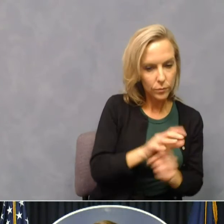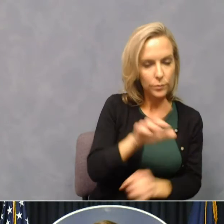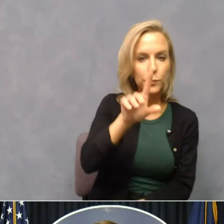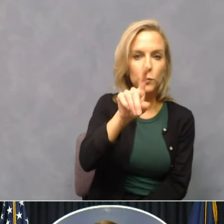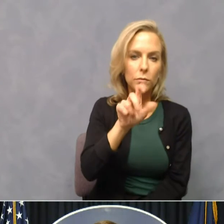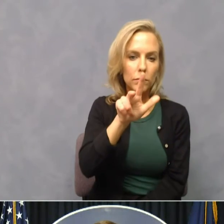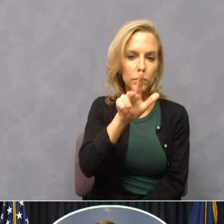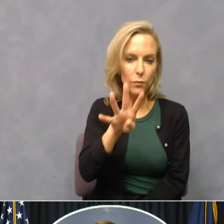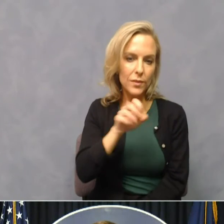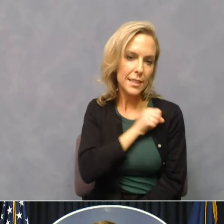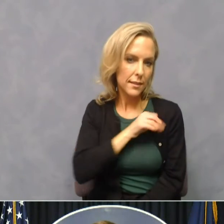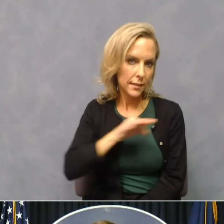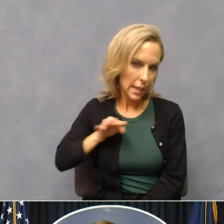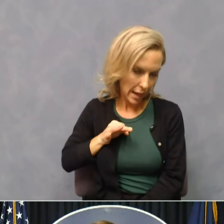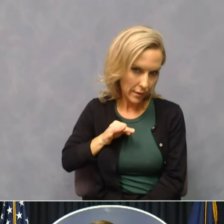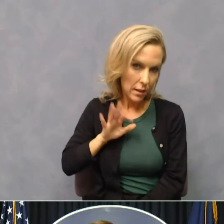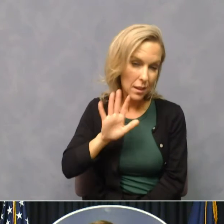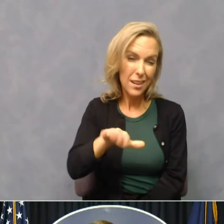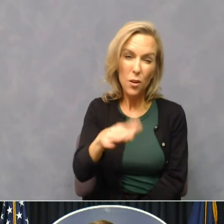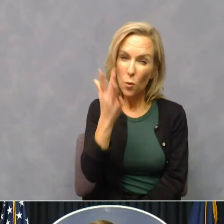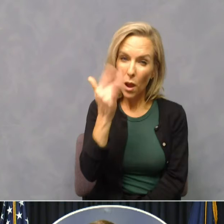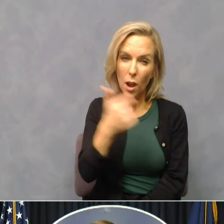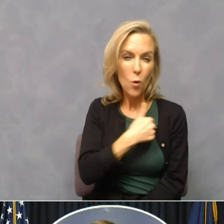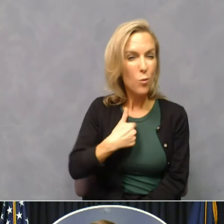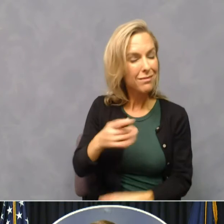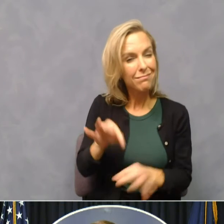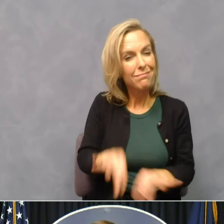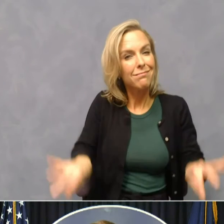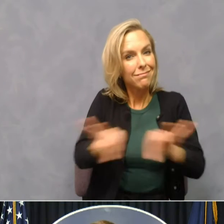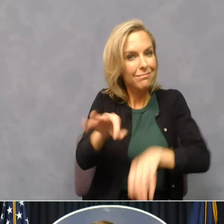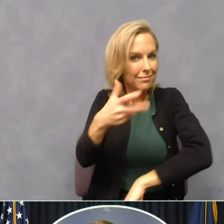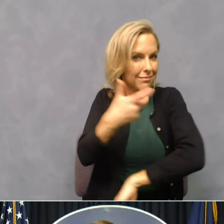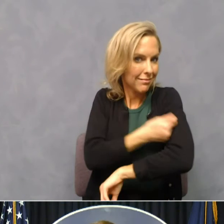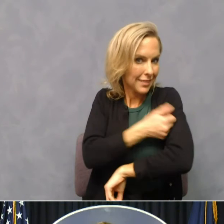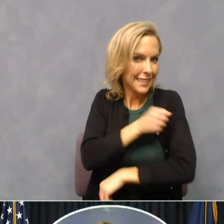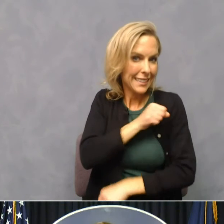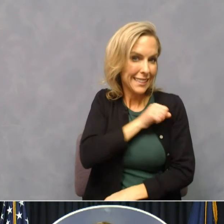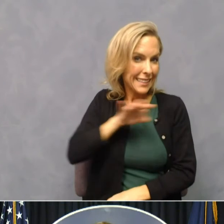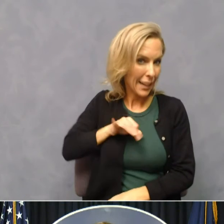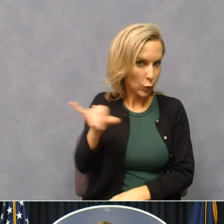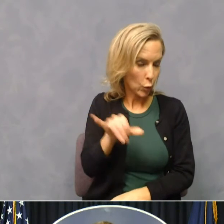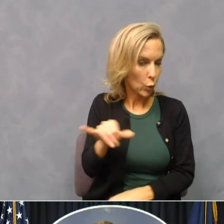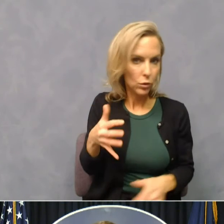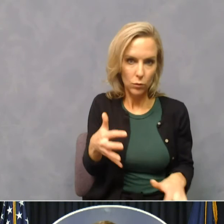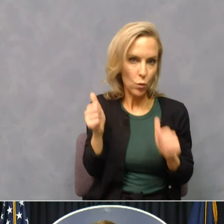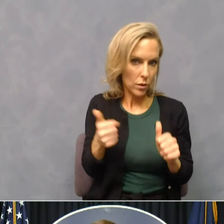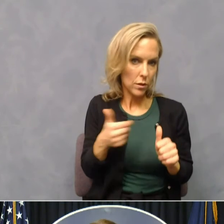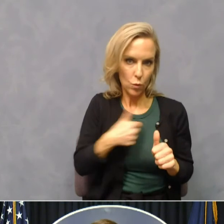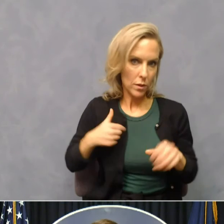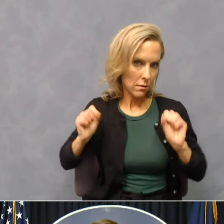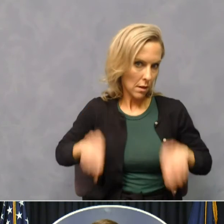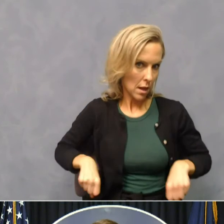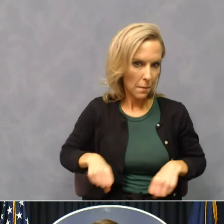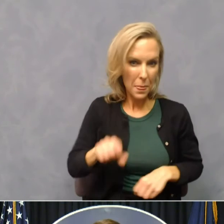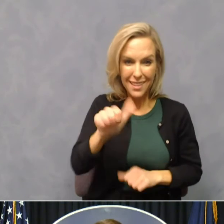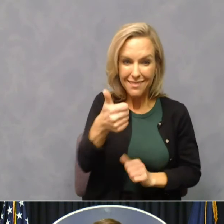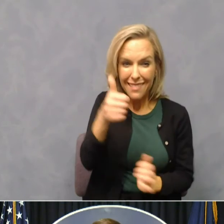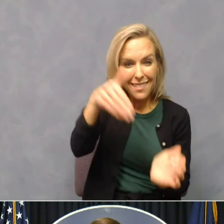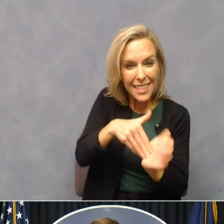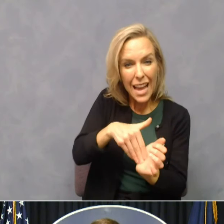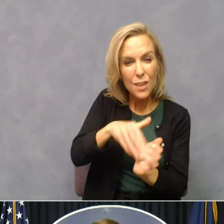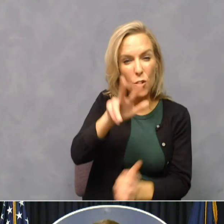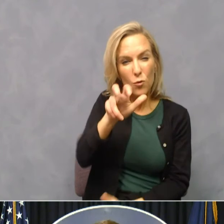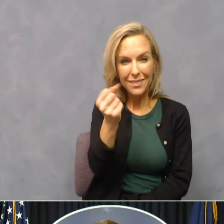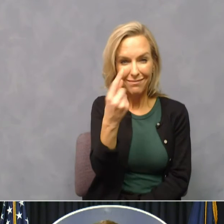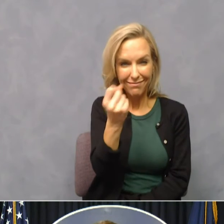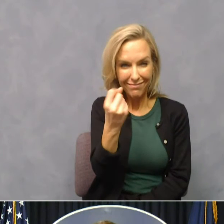staff. This is why we have to vaccinate the staff as quickly as possible too. Look at that, 10,311 of the